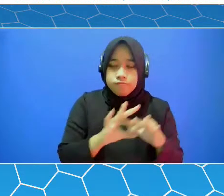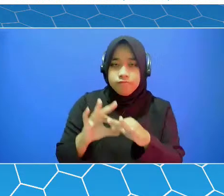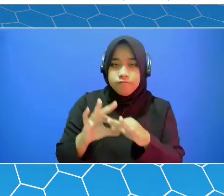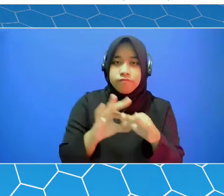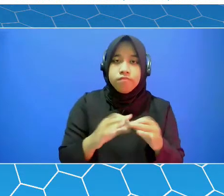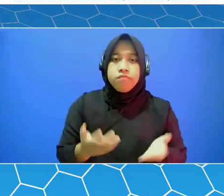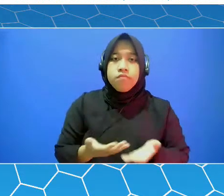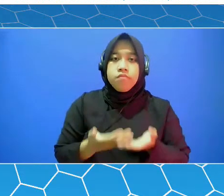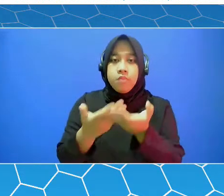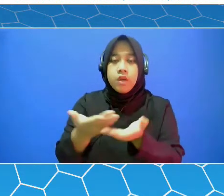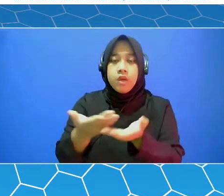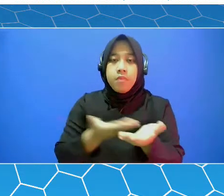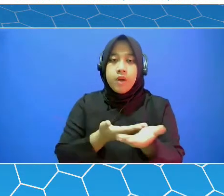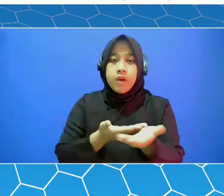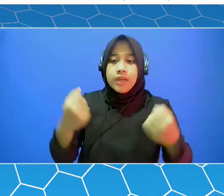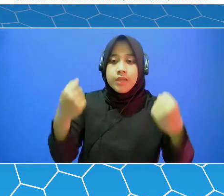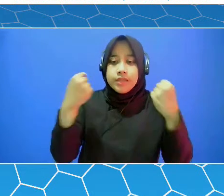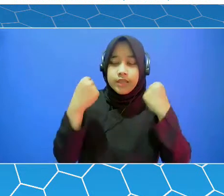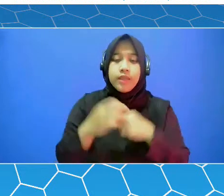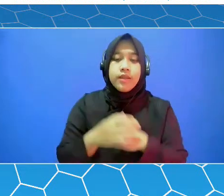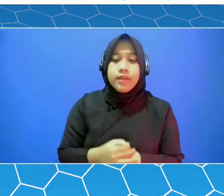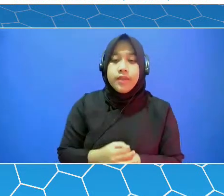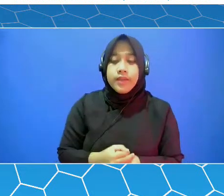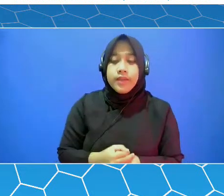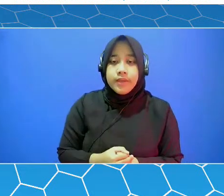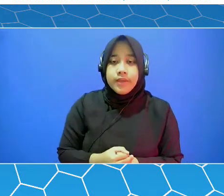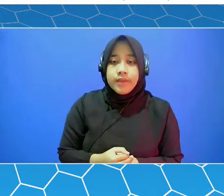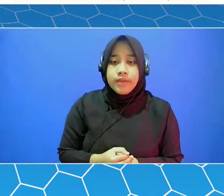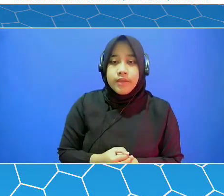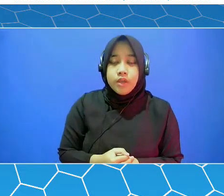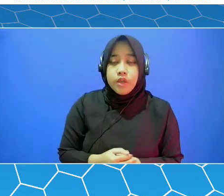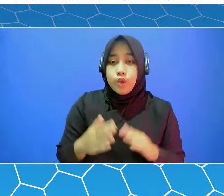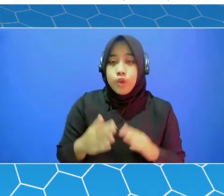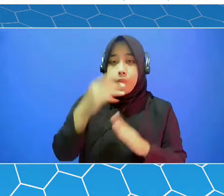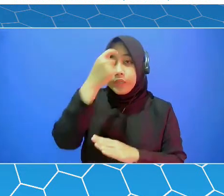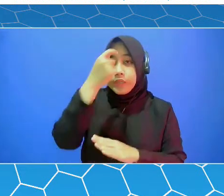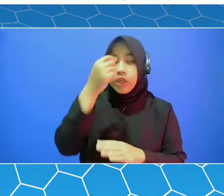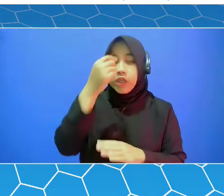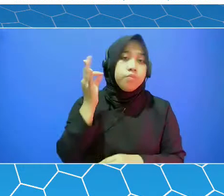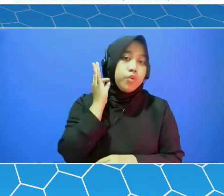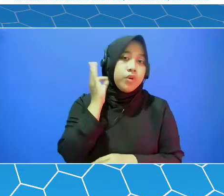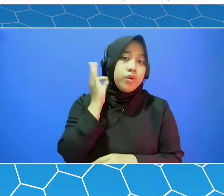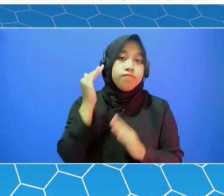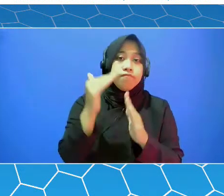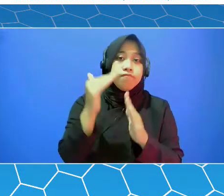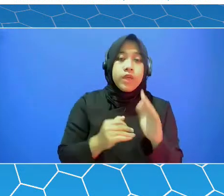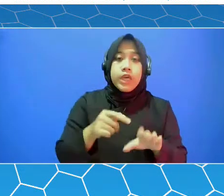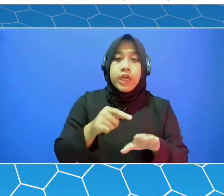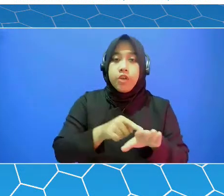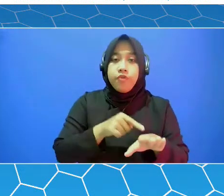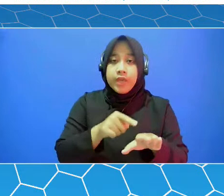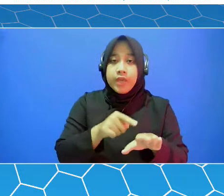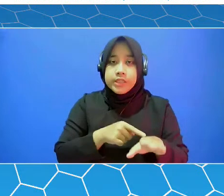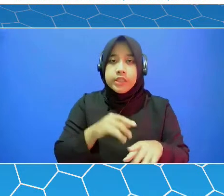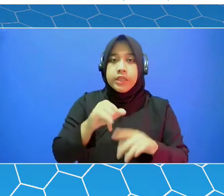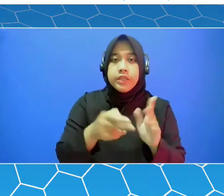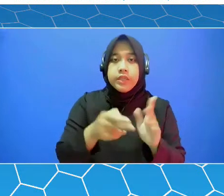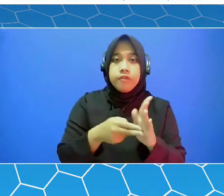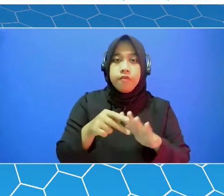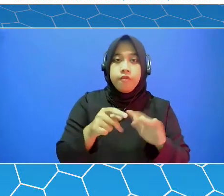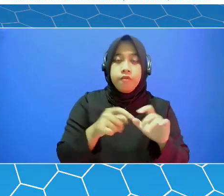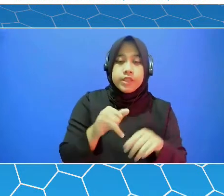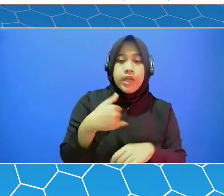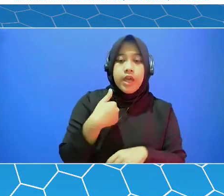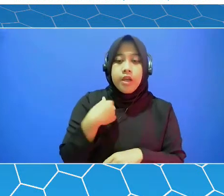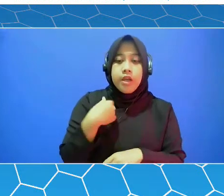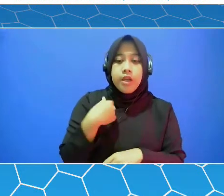setting of reducing risk of infection clusters such as shield ventilation, strict screening protocol, private emergency ward, intensive care, and in-ward. We